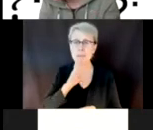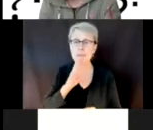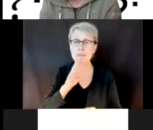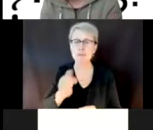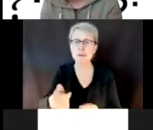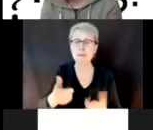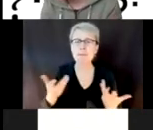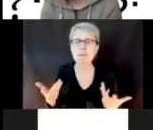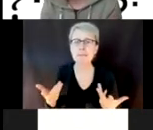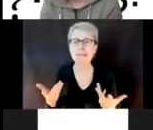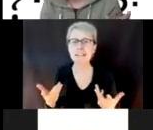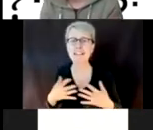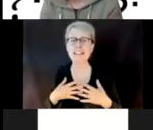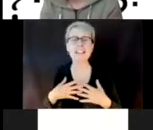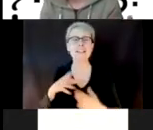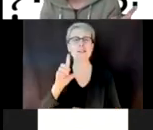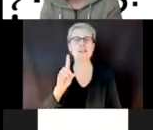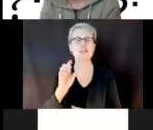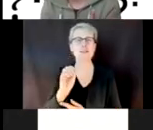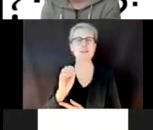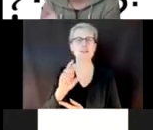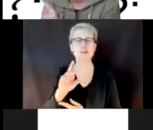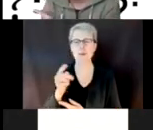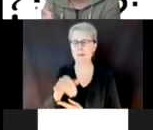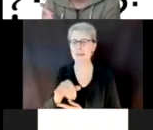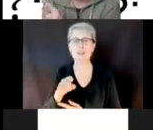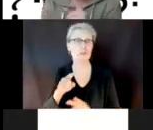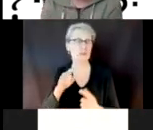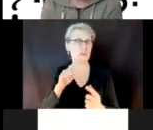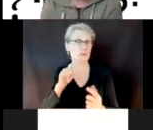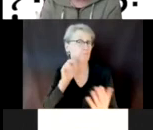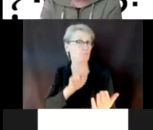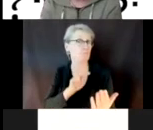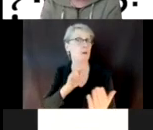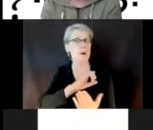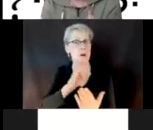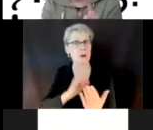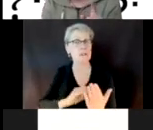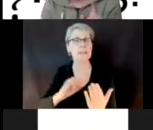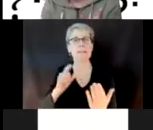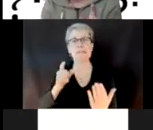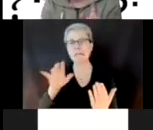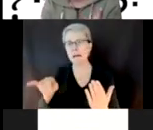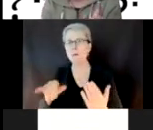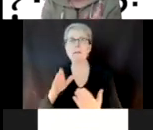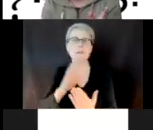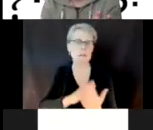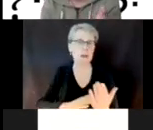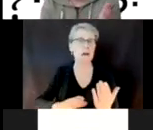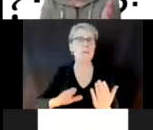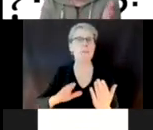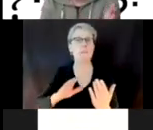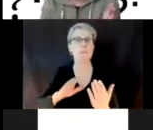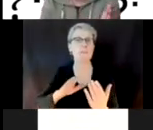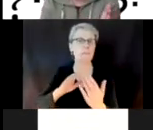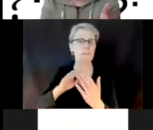But Dorothy is saying that she follows artists and galleries, and some of them follow her. Yeah. That are especially artists. So it's